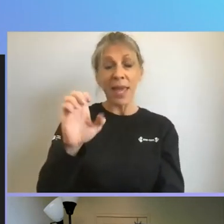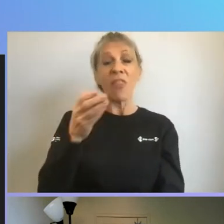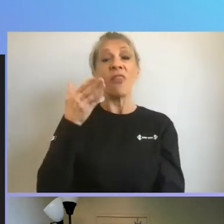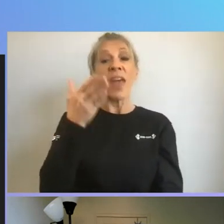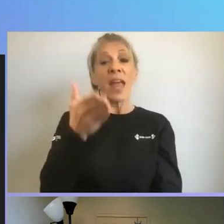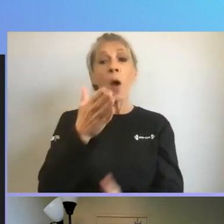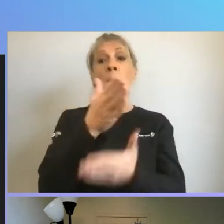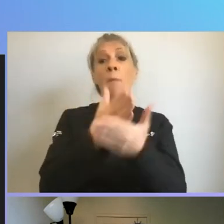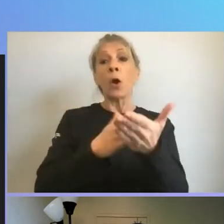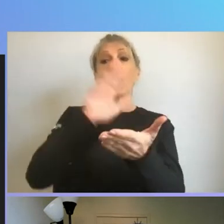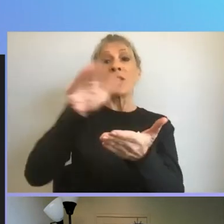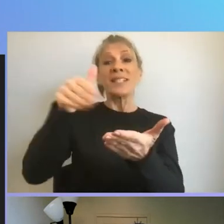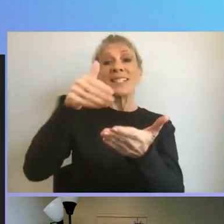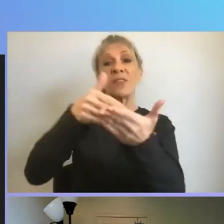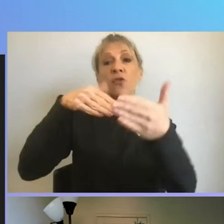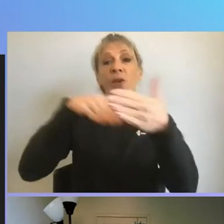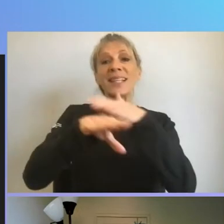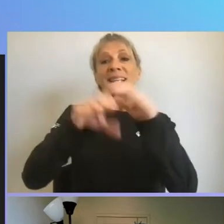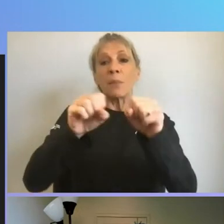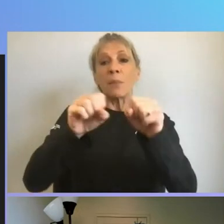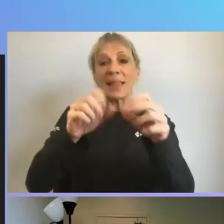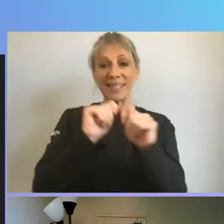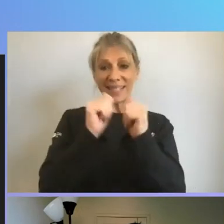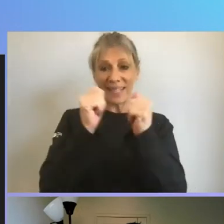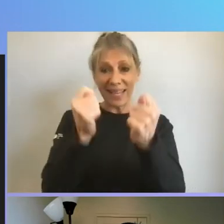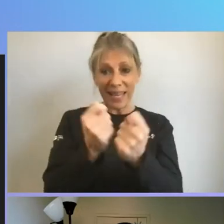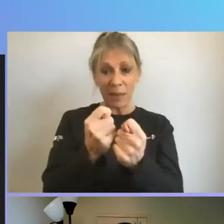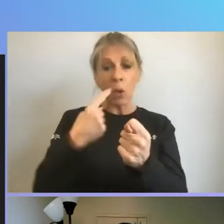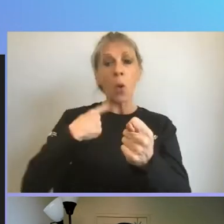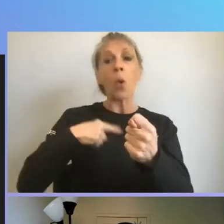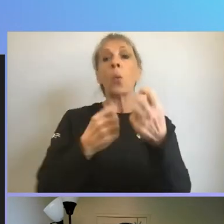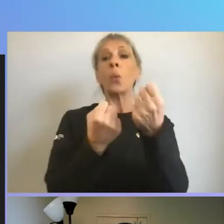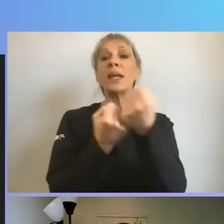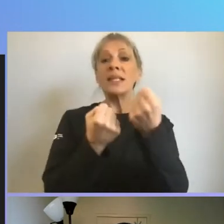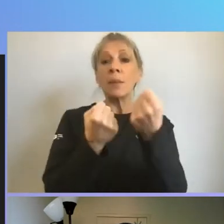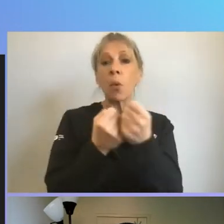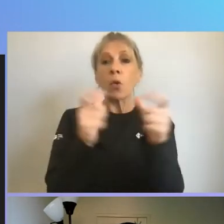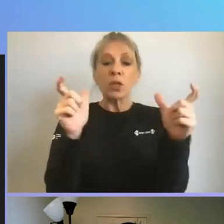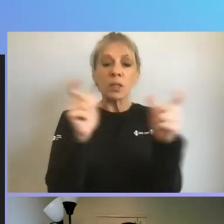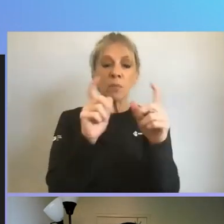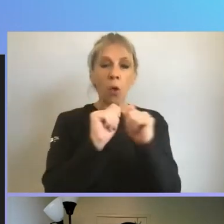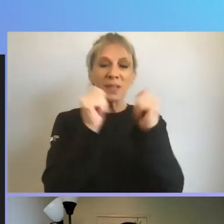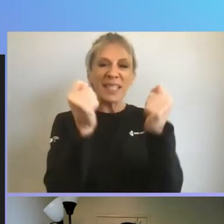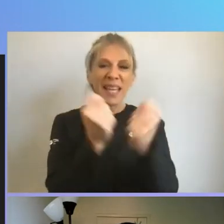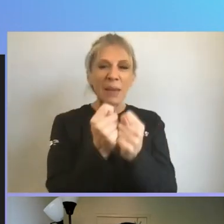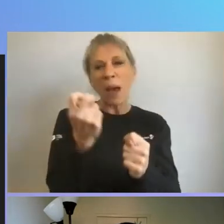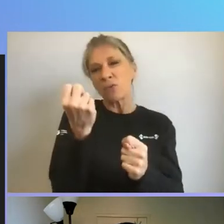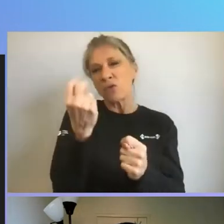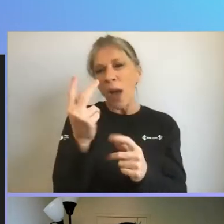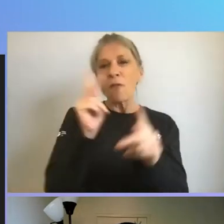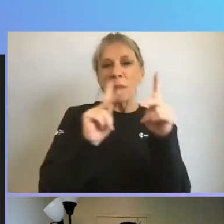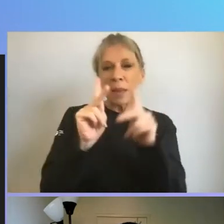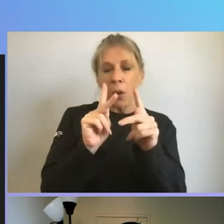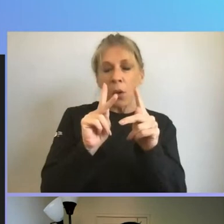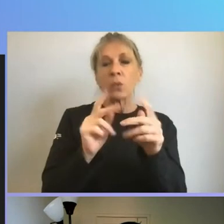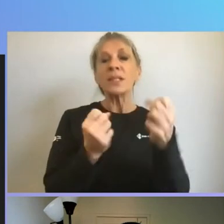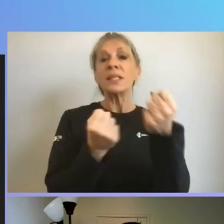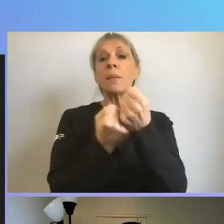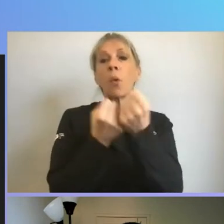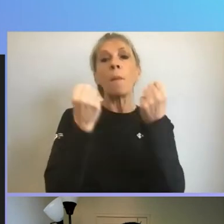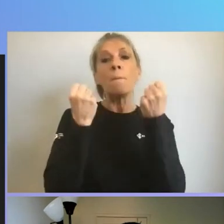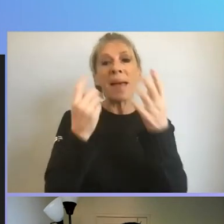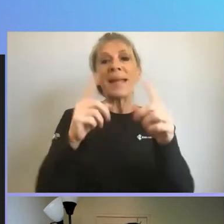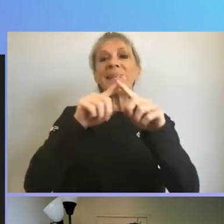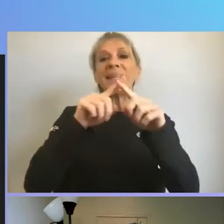the central accessibility team, where we support, our small team of about a dozen people supports many products